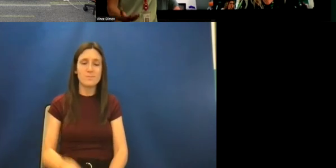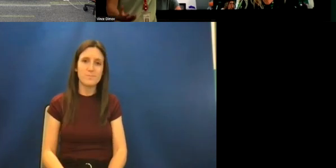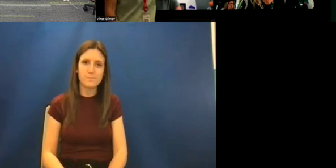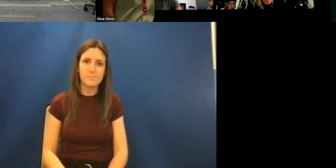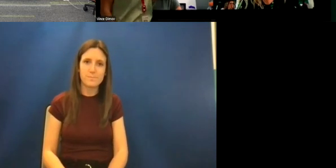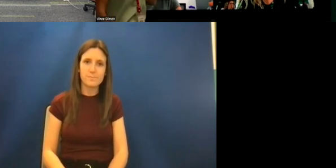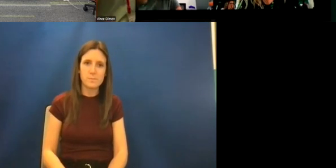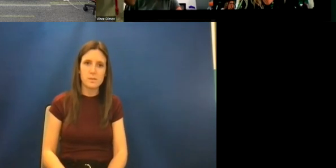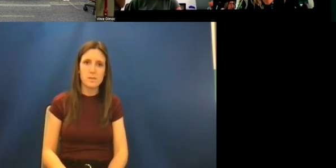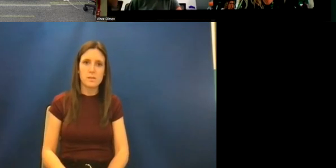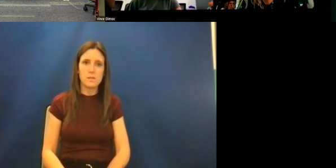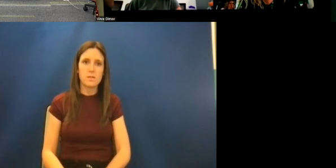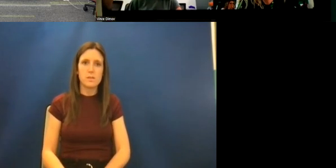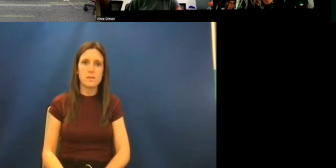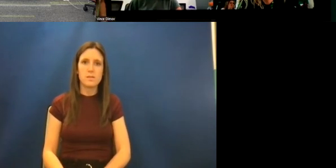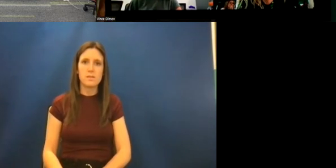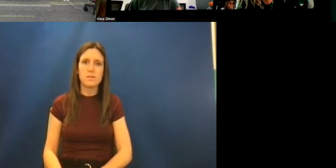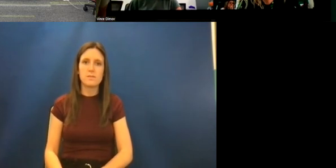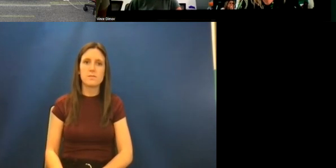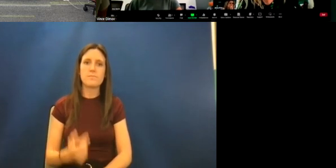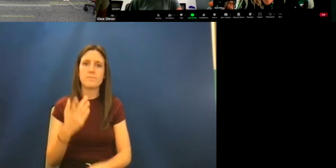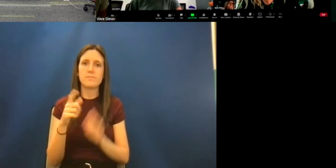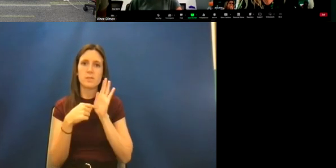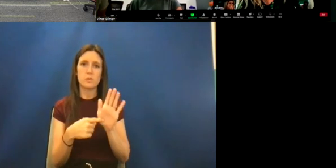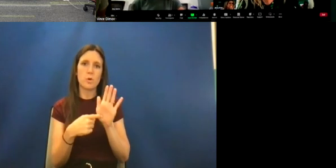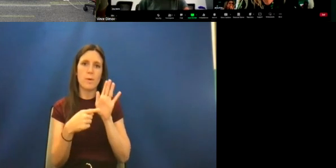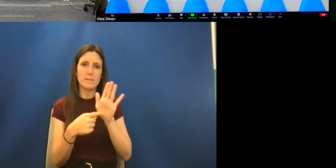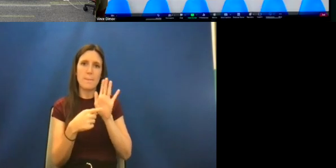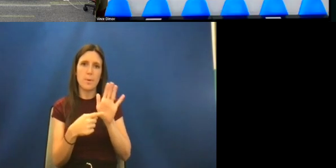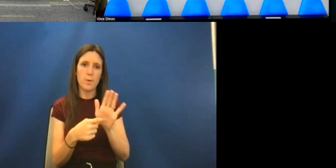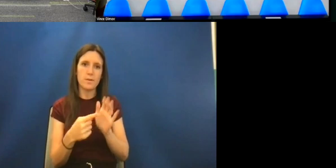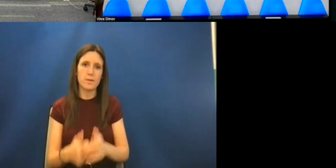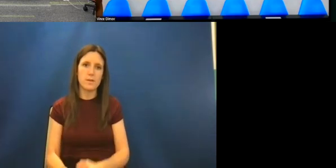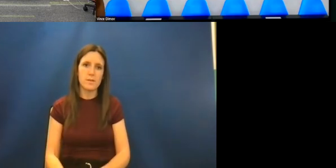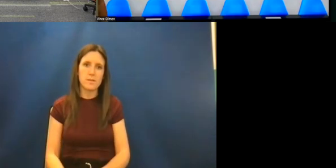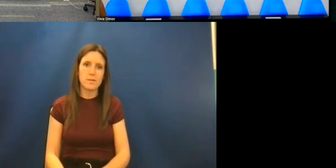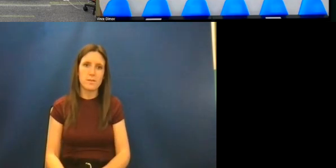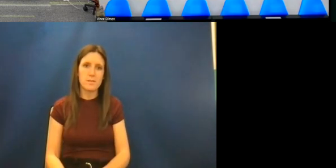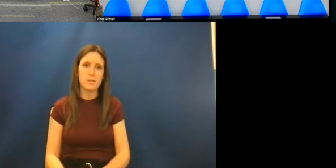blackboard behind us. Oh, cool. So here, I'll show you just an example of what we all look like in there.